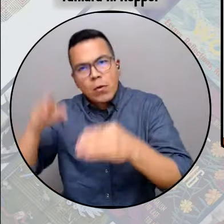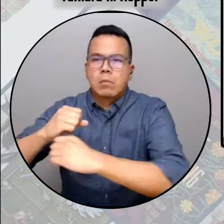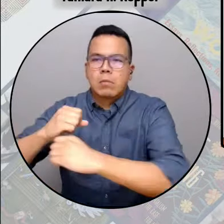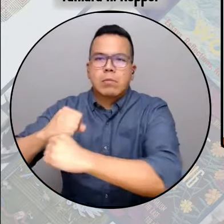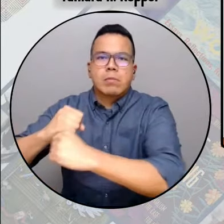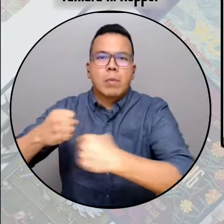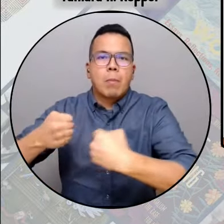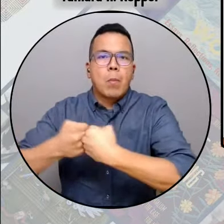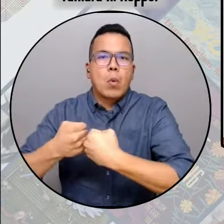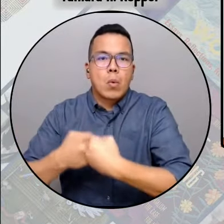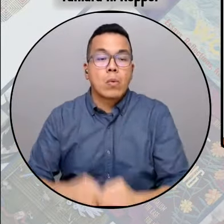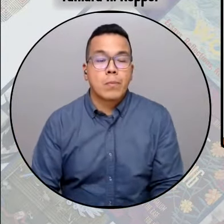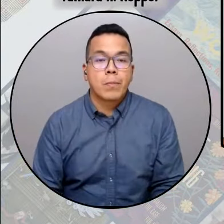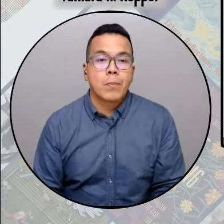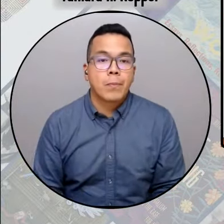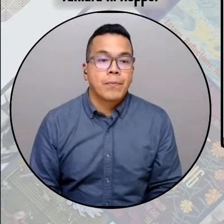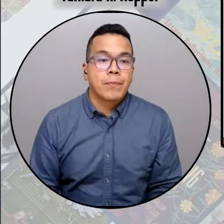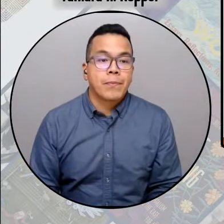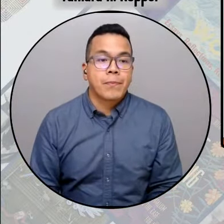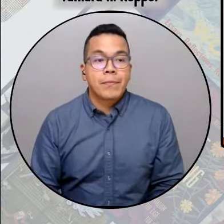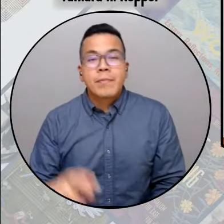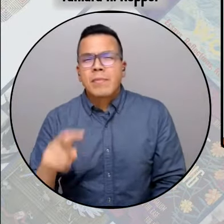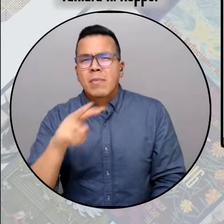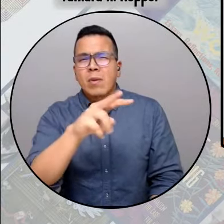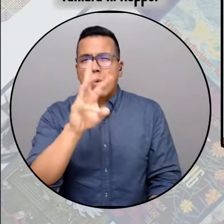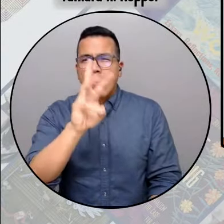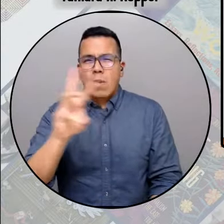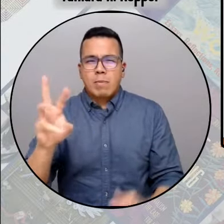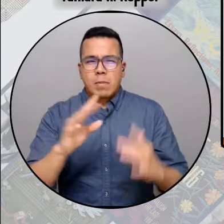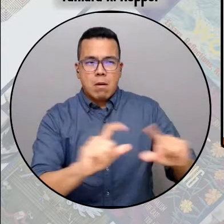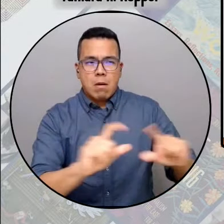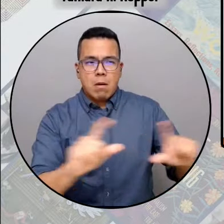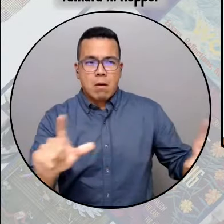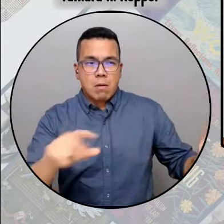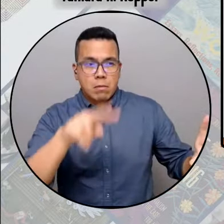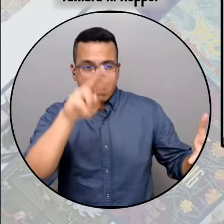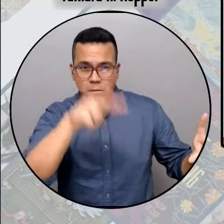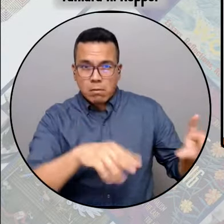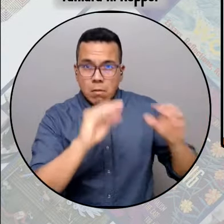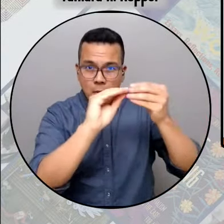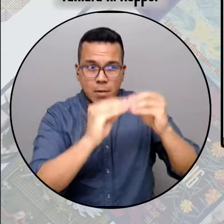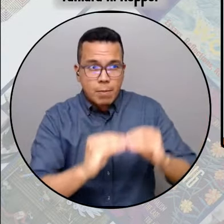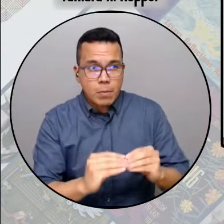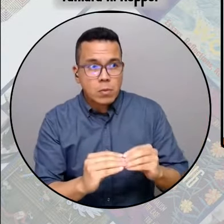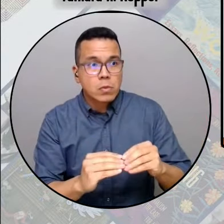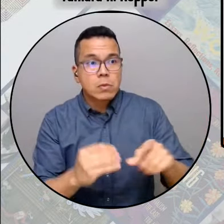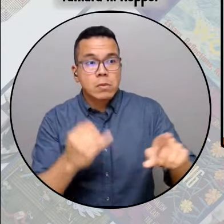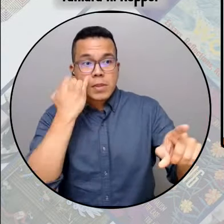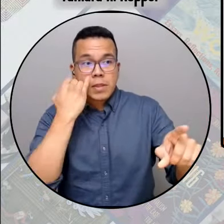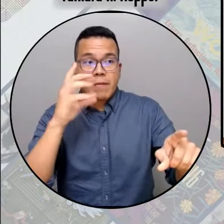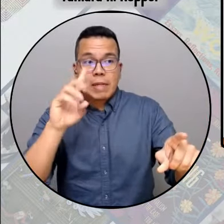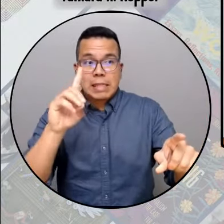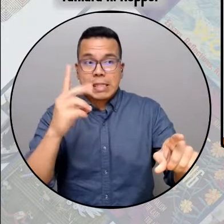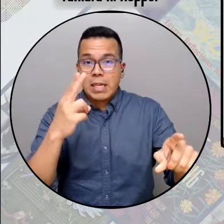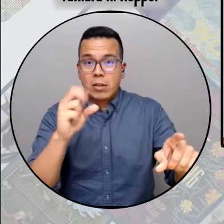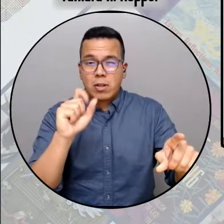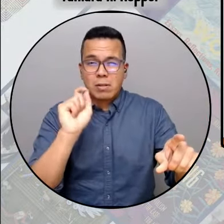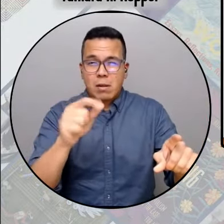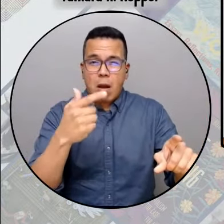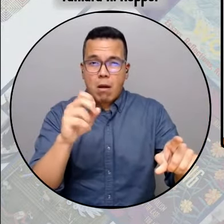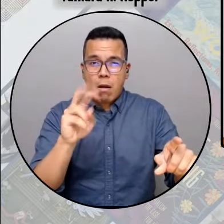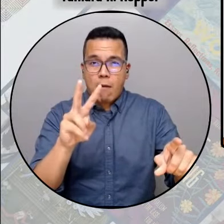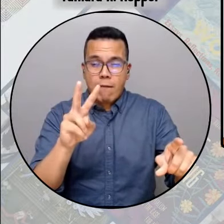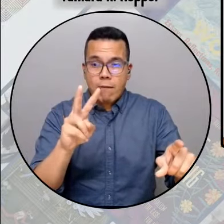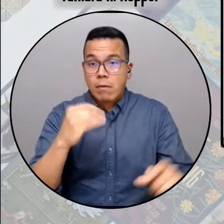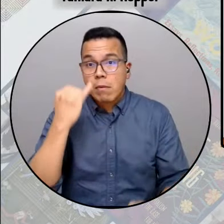we can look at, this is if you were to go, so here you have Department of Homeland Security is DHS.gov, right? And for those